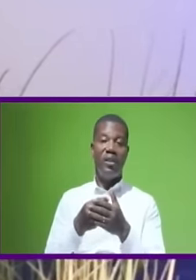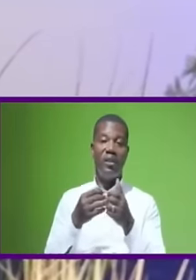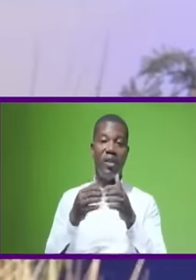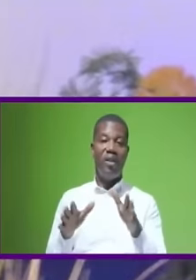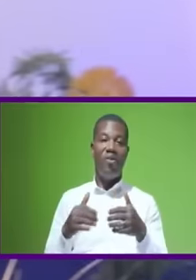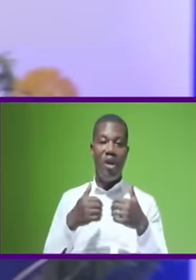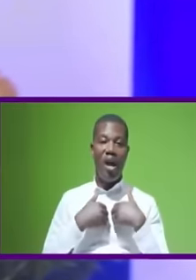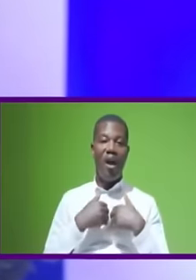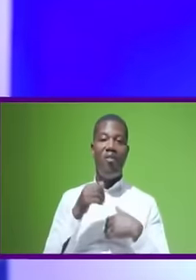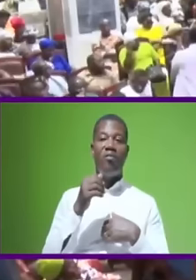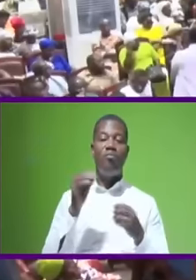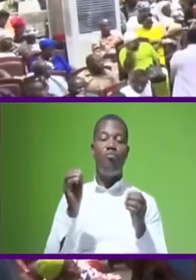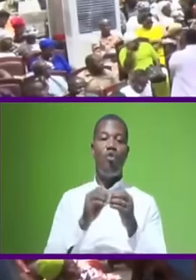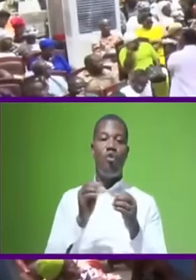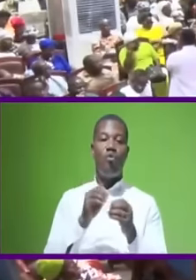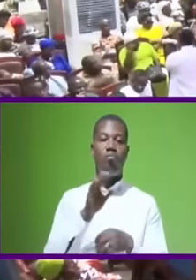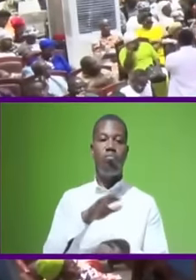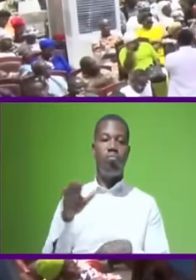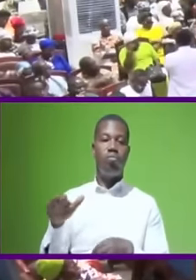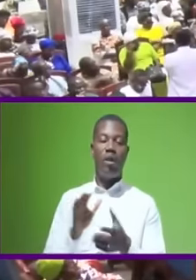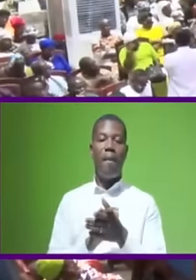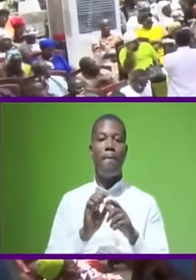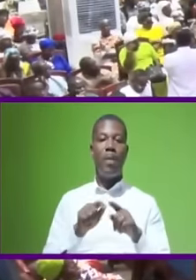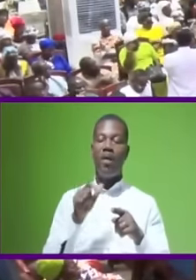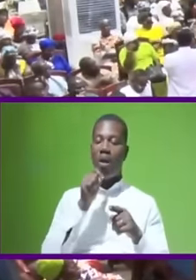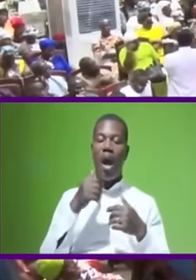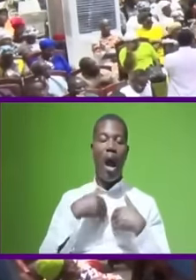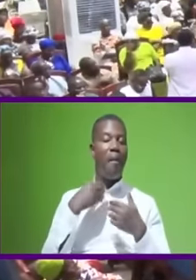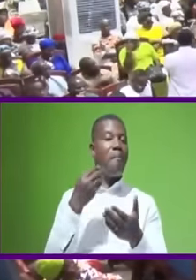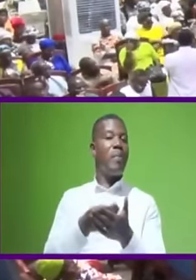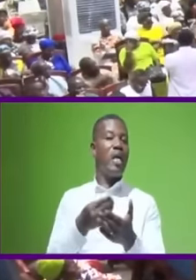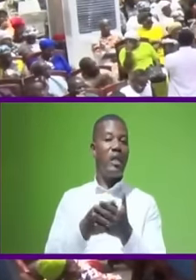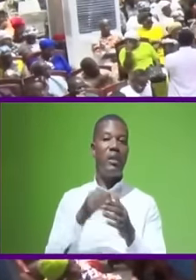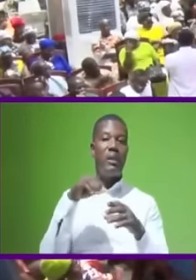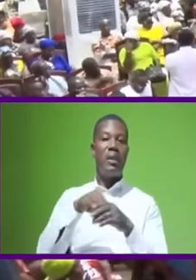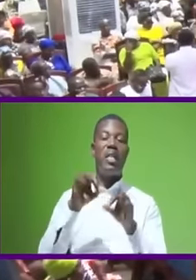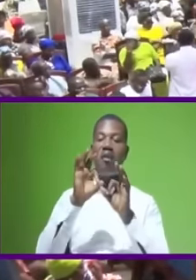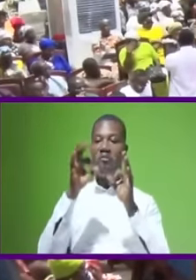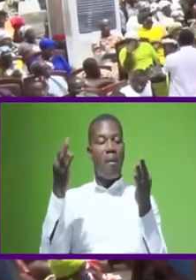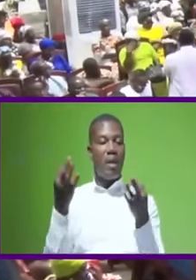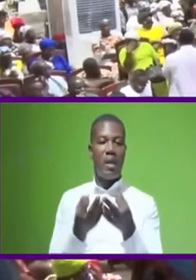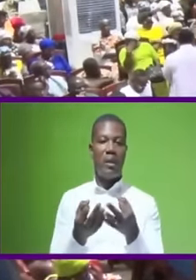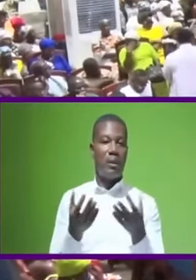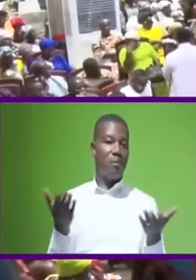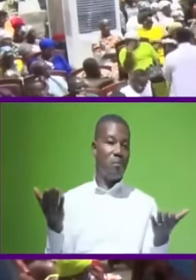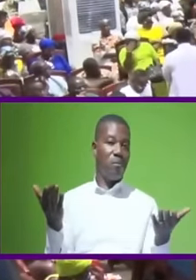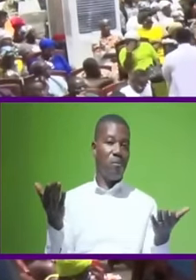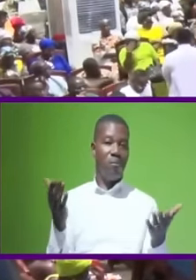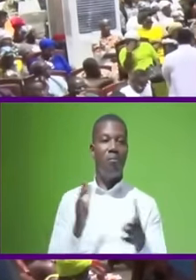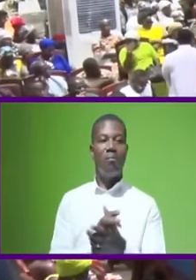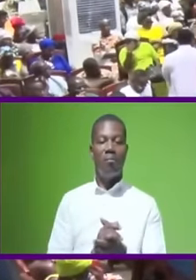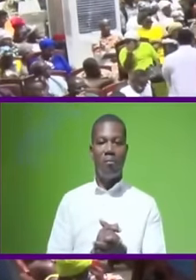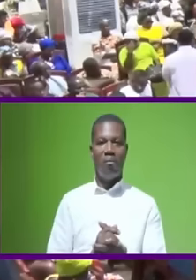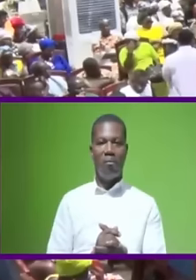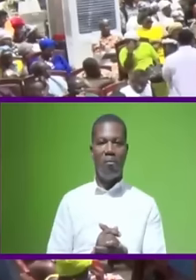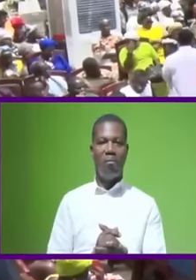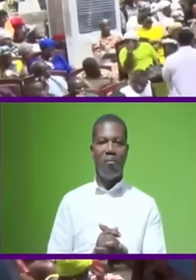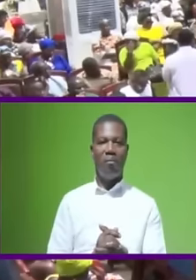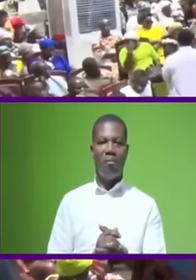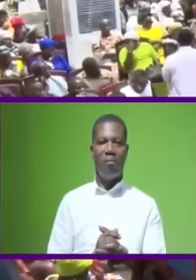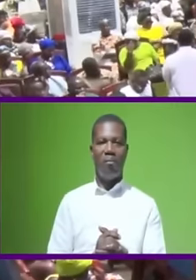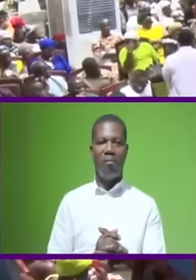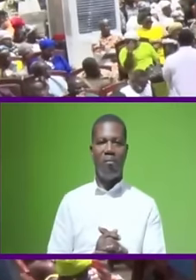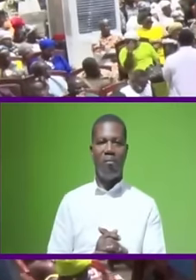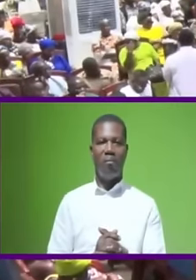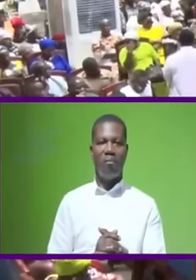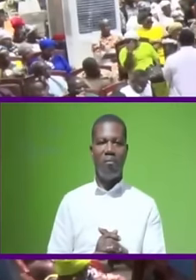And after they got the fruit of the womb, money disappeared from the family. That is why we have many children, but money is a